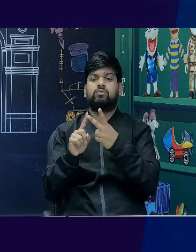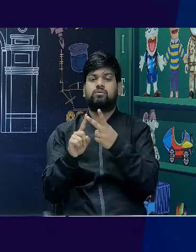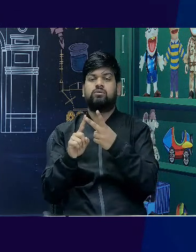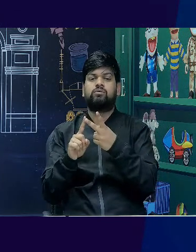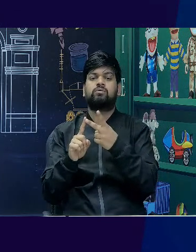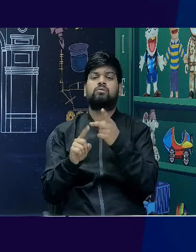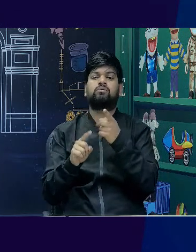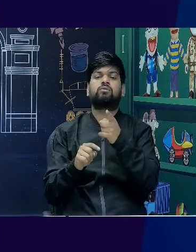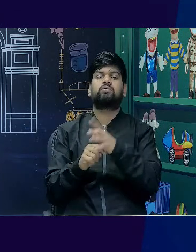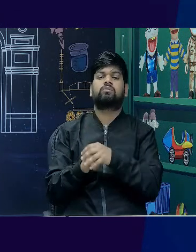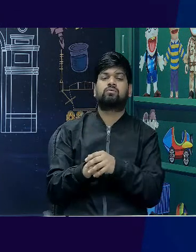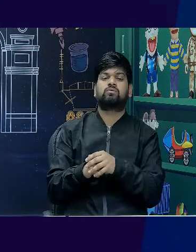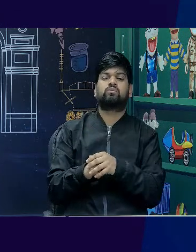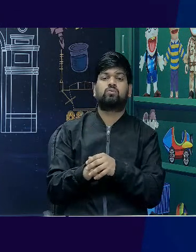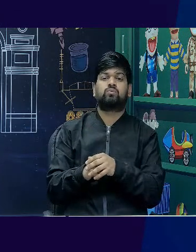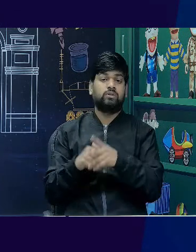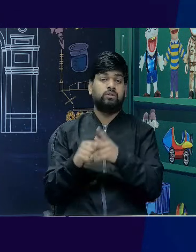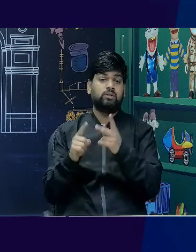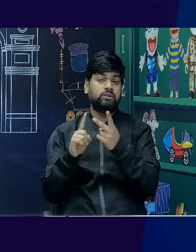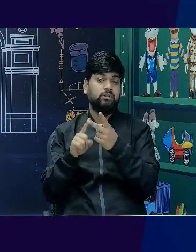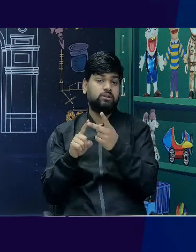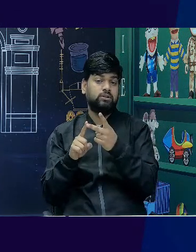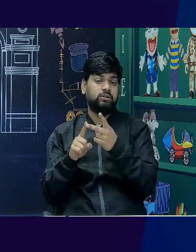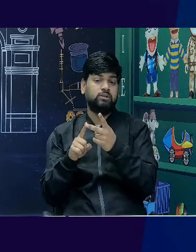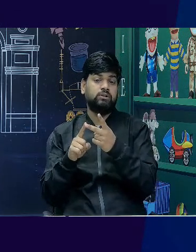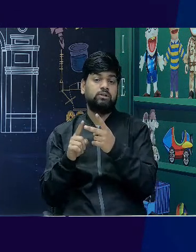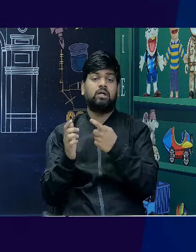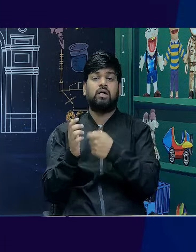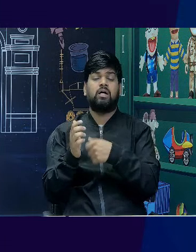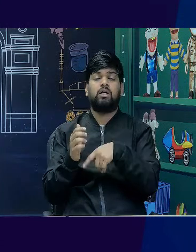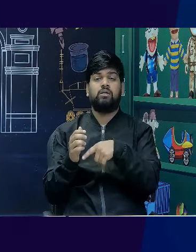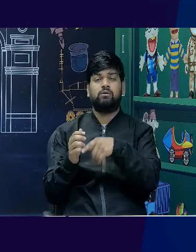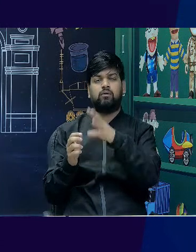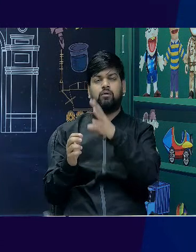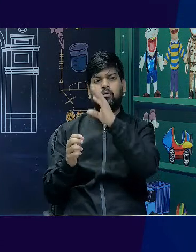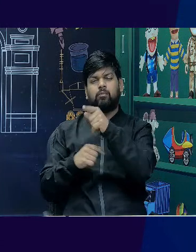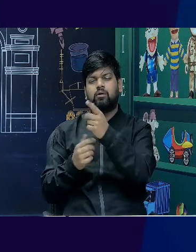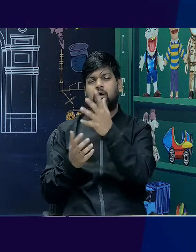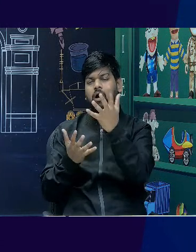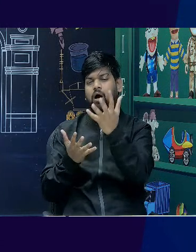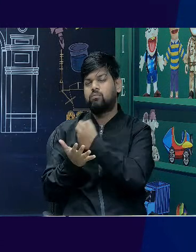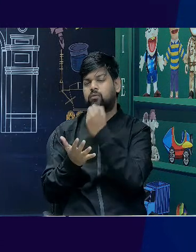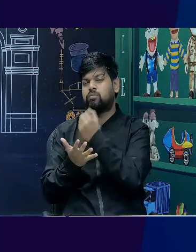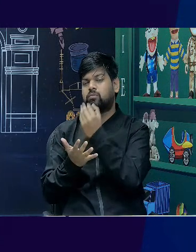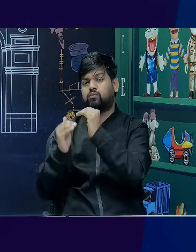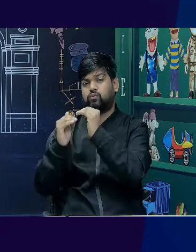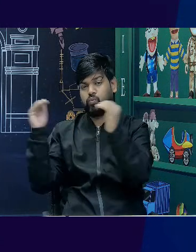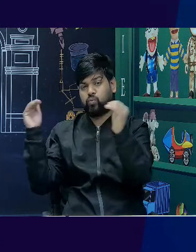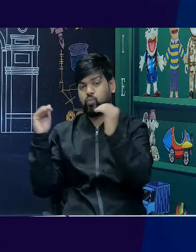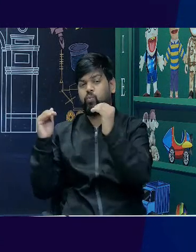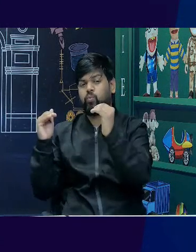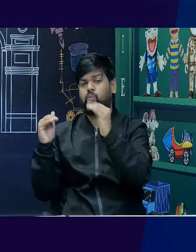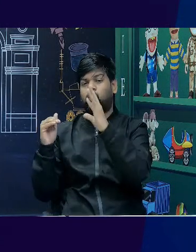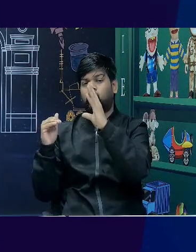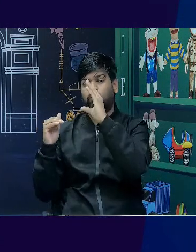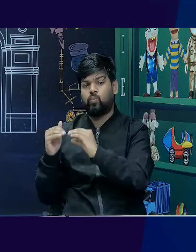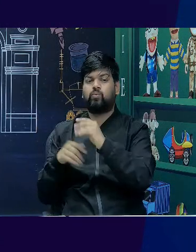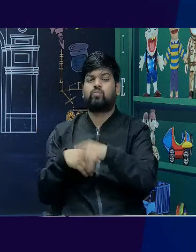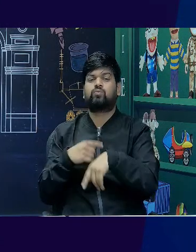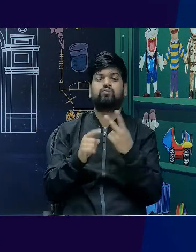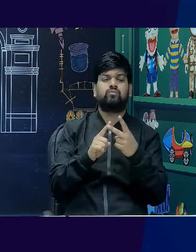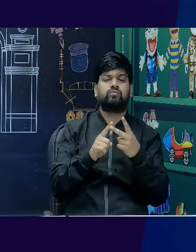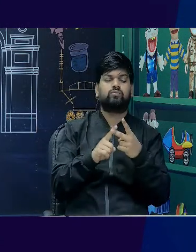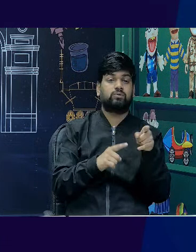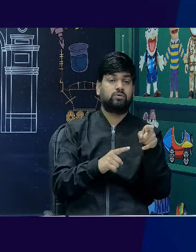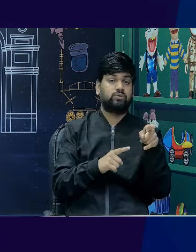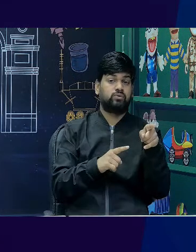in such a way that there's a fair income distribution. And in India, we follow a progressive tax structure. That means the higher you earn, the